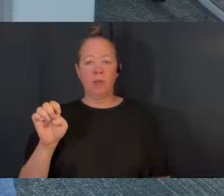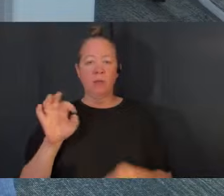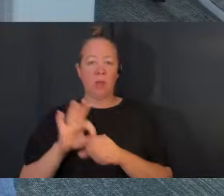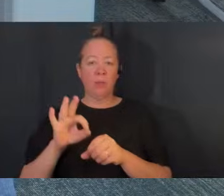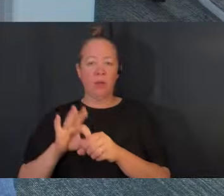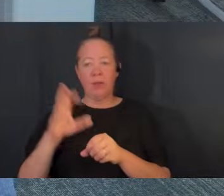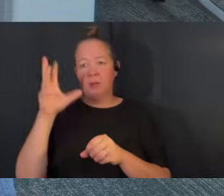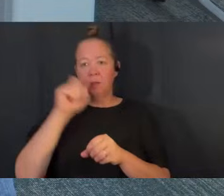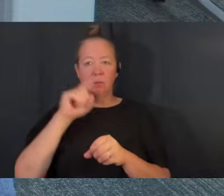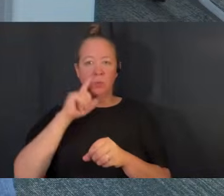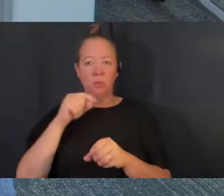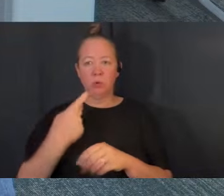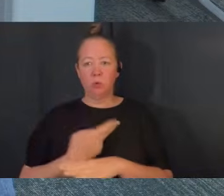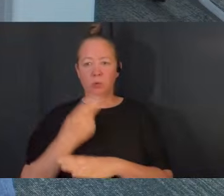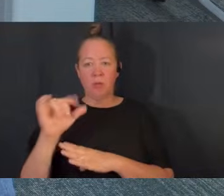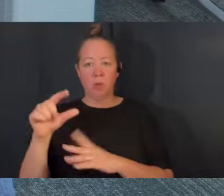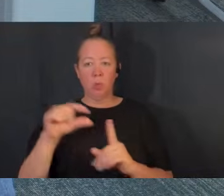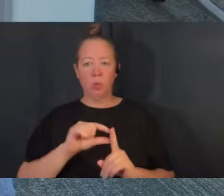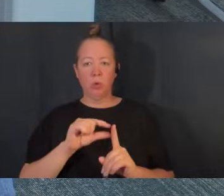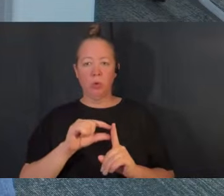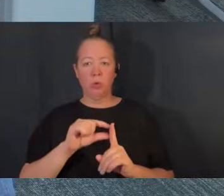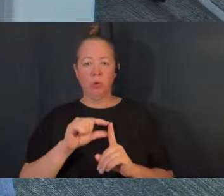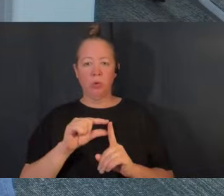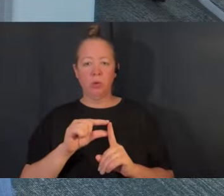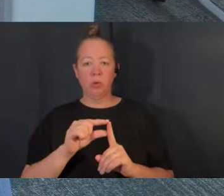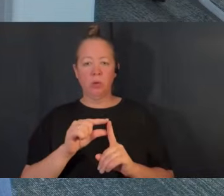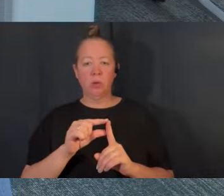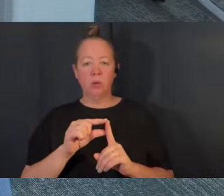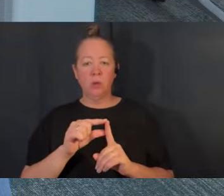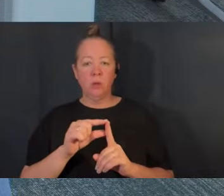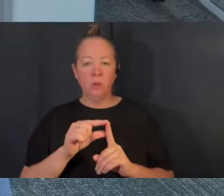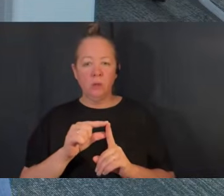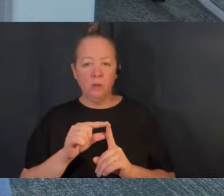say it, Gilbert Jones for this honor.